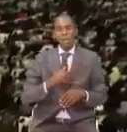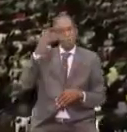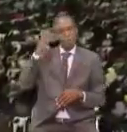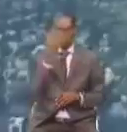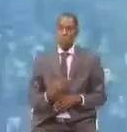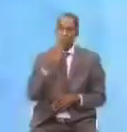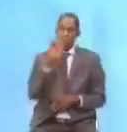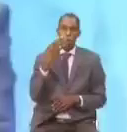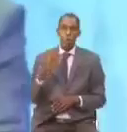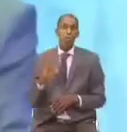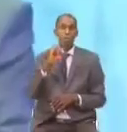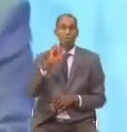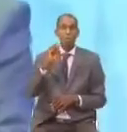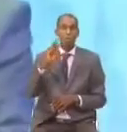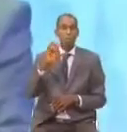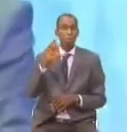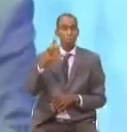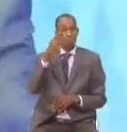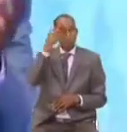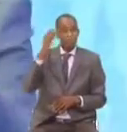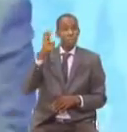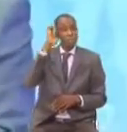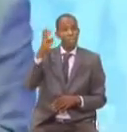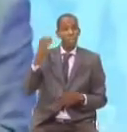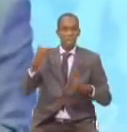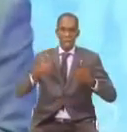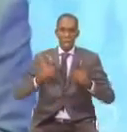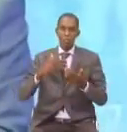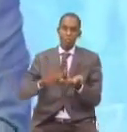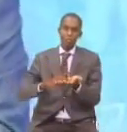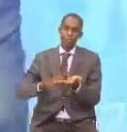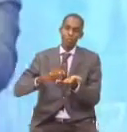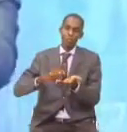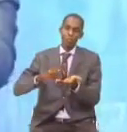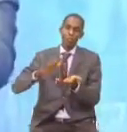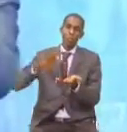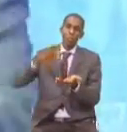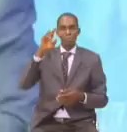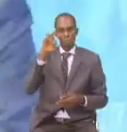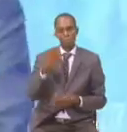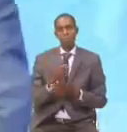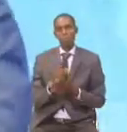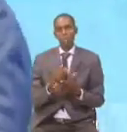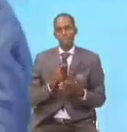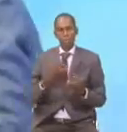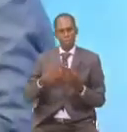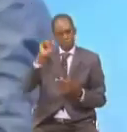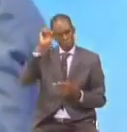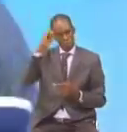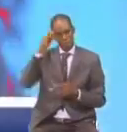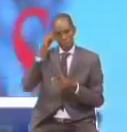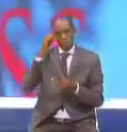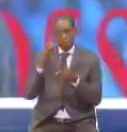he has glorified thee. He has glorified thee. Let me remind you, when